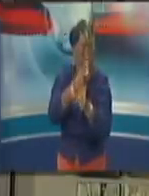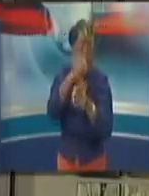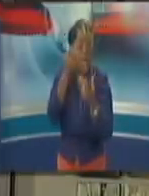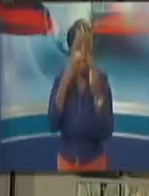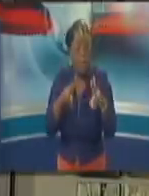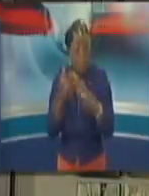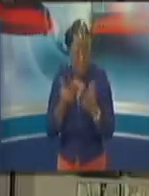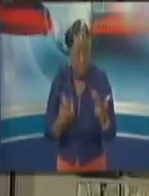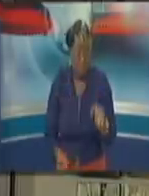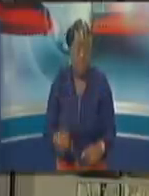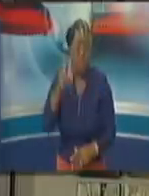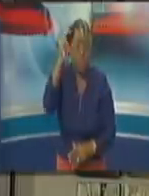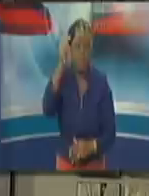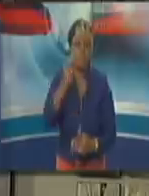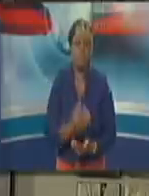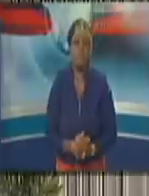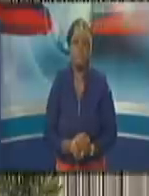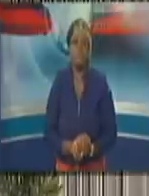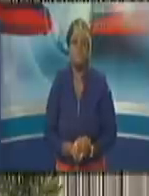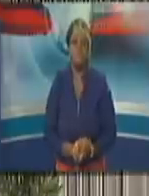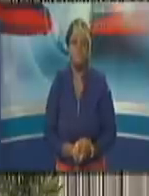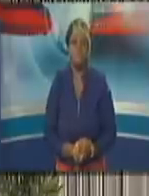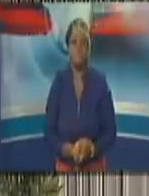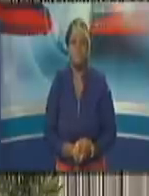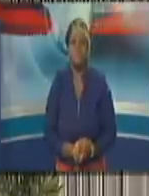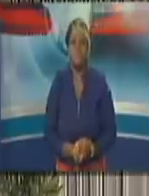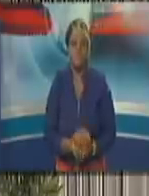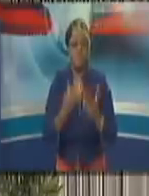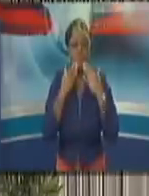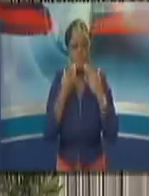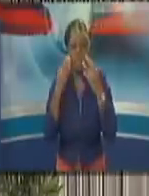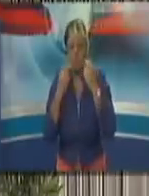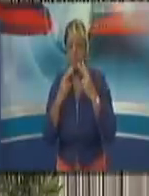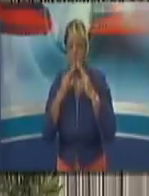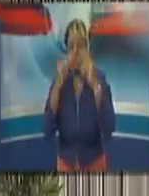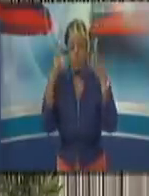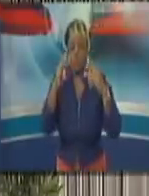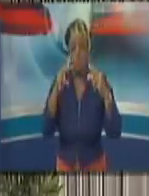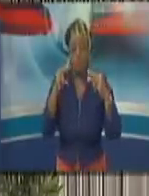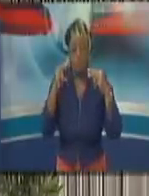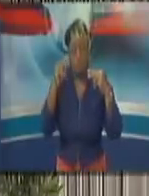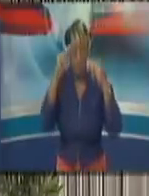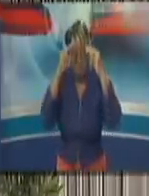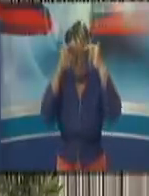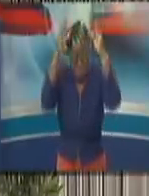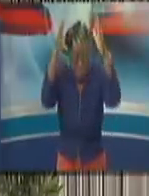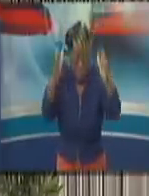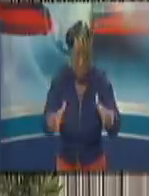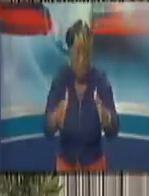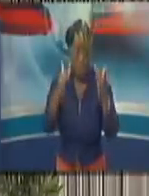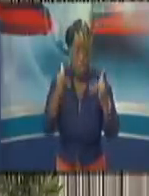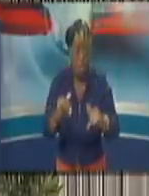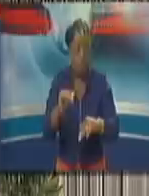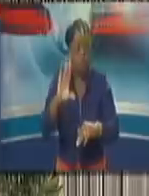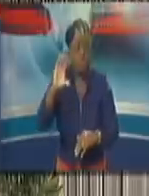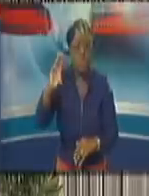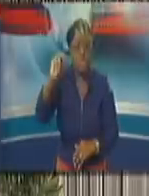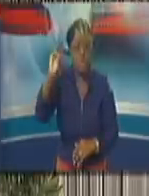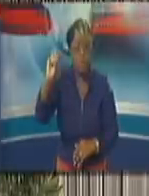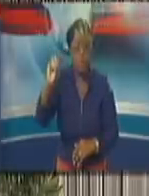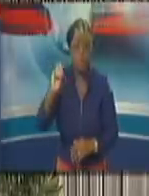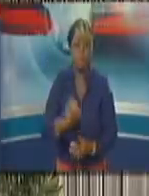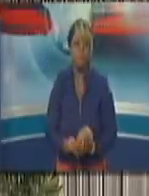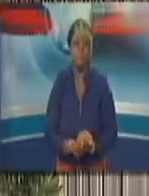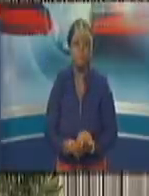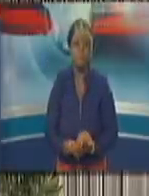this morning. And Minister Cox, I thank you. Thank you very much, Minister. At this time, the Chief Medical Officer, Dr. Roshan